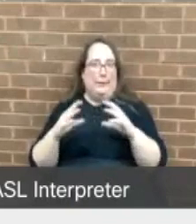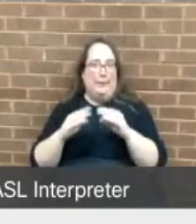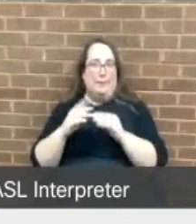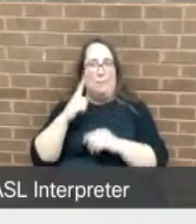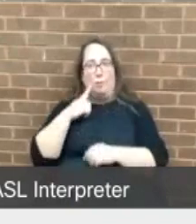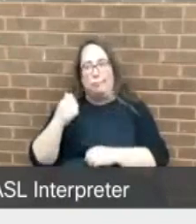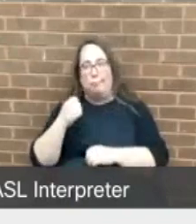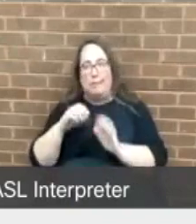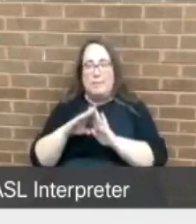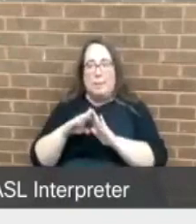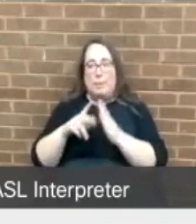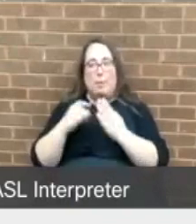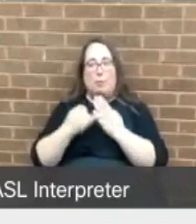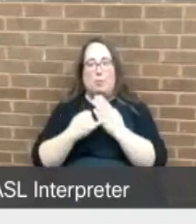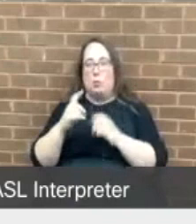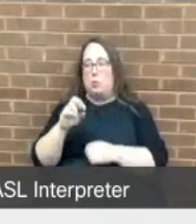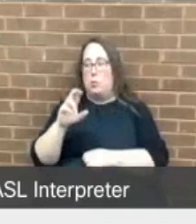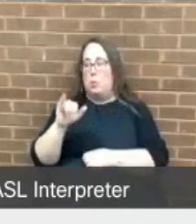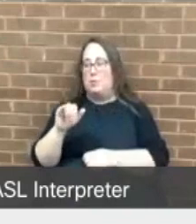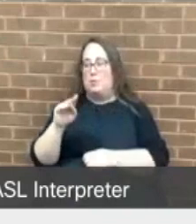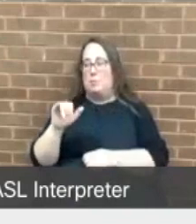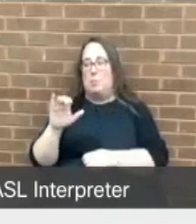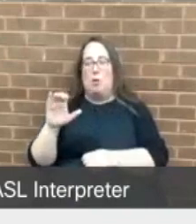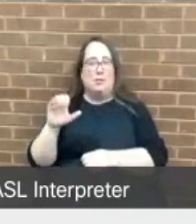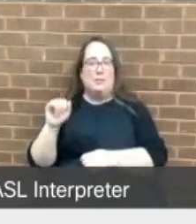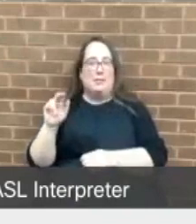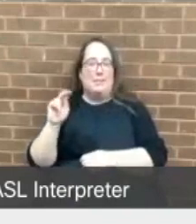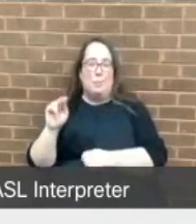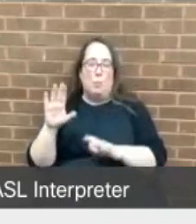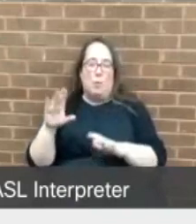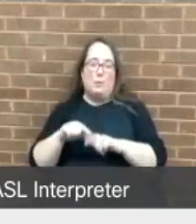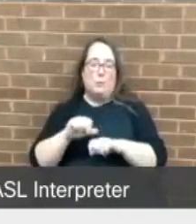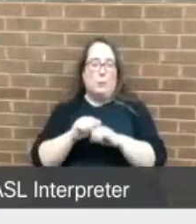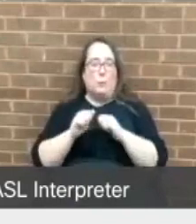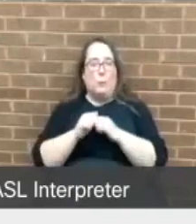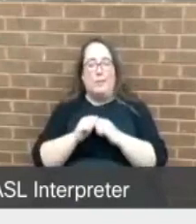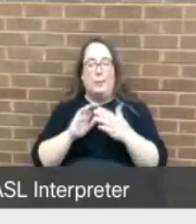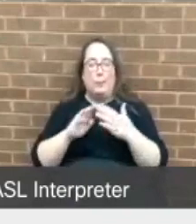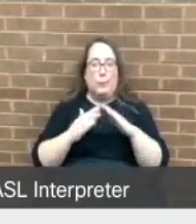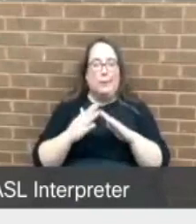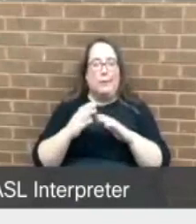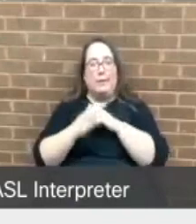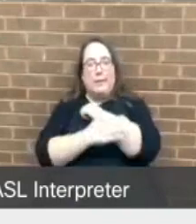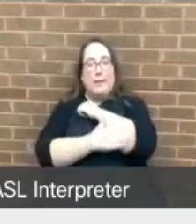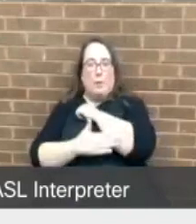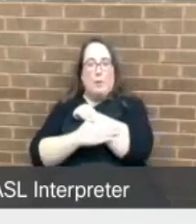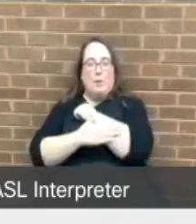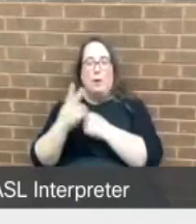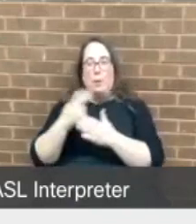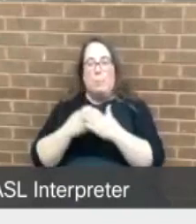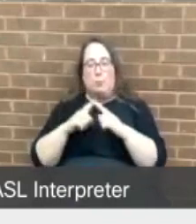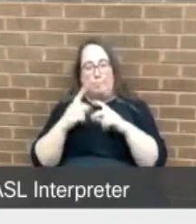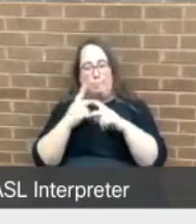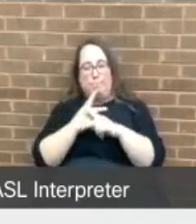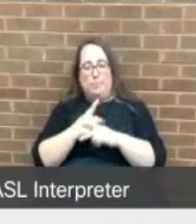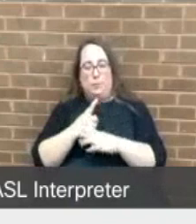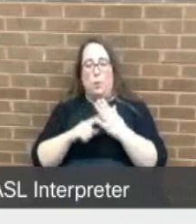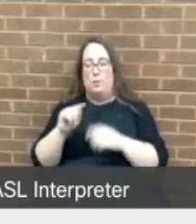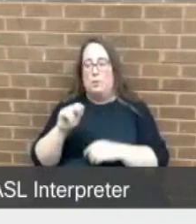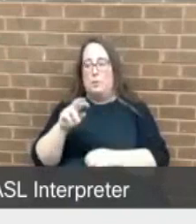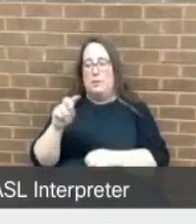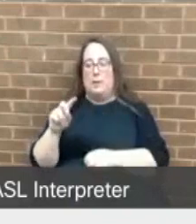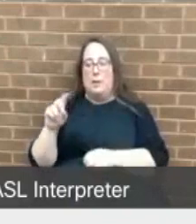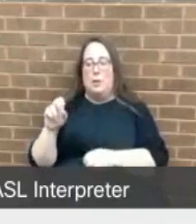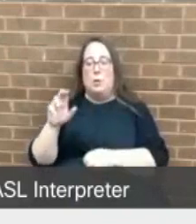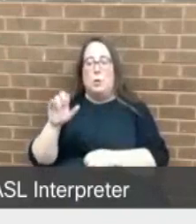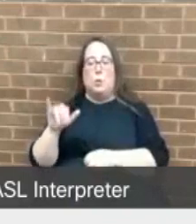the transit-oriented development project at the Dorsey Mark Station. It's great to be working with the community and with the county to explore what a TOD